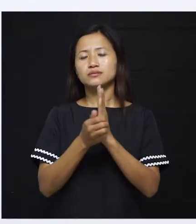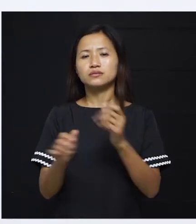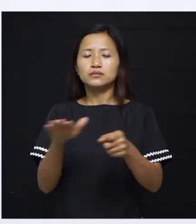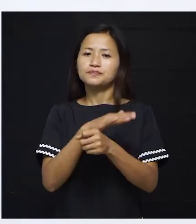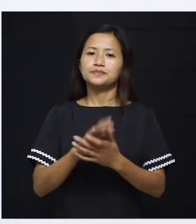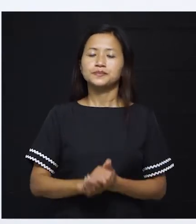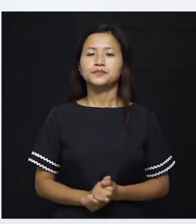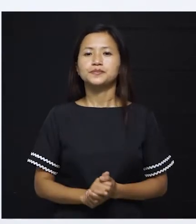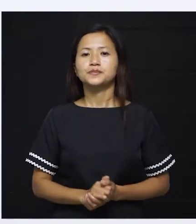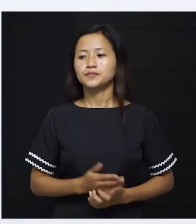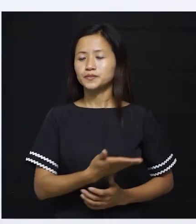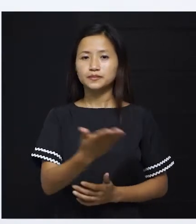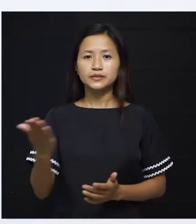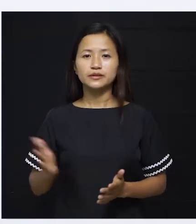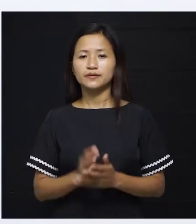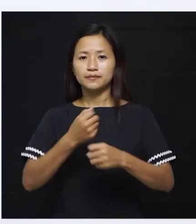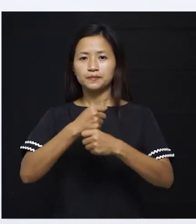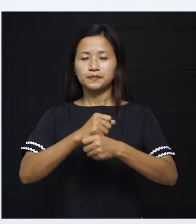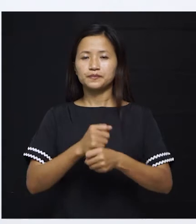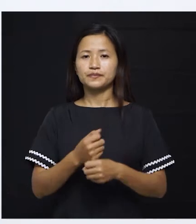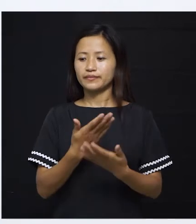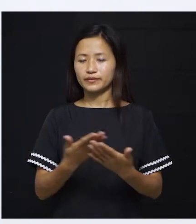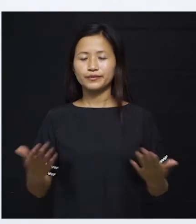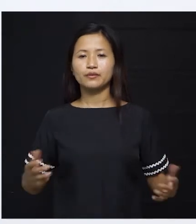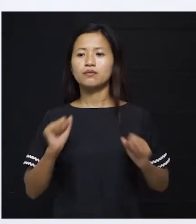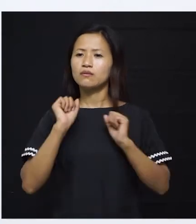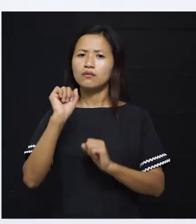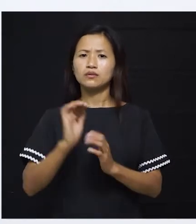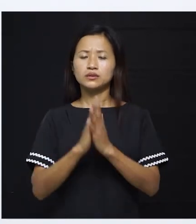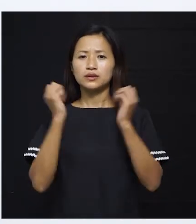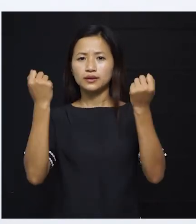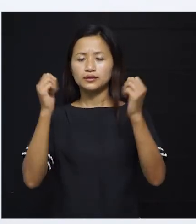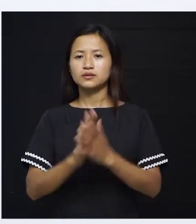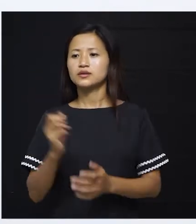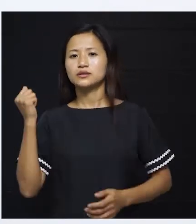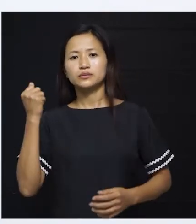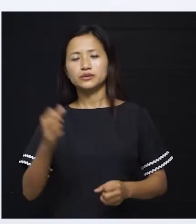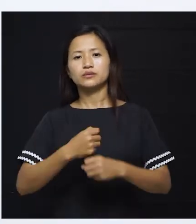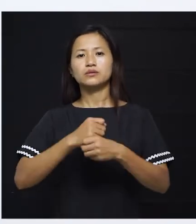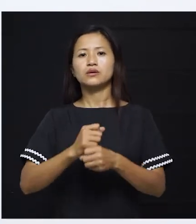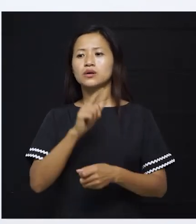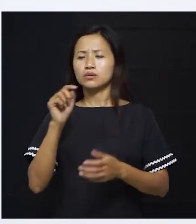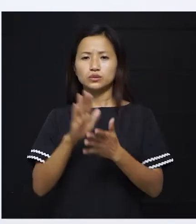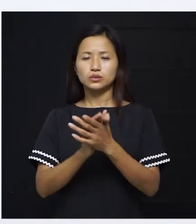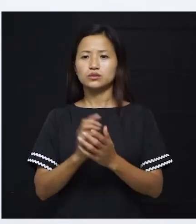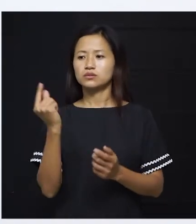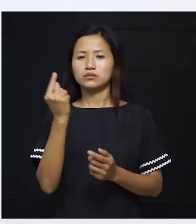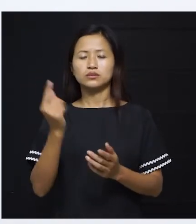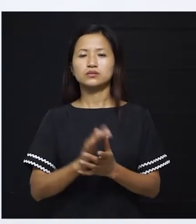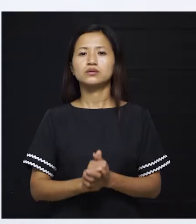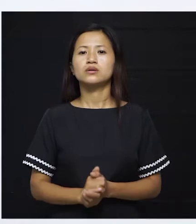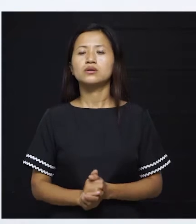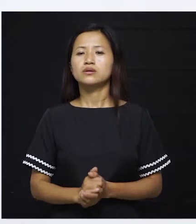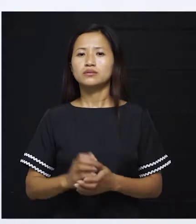because they have made things from their own hands, like the spears were made, the crossbows are also used mostly